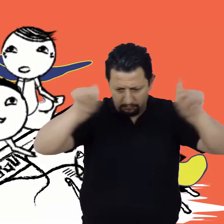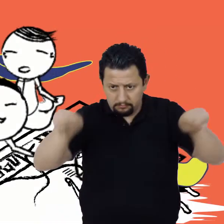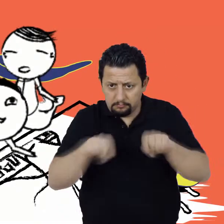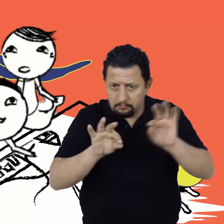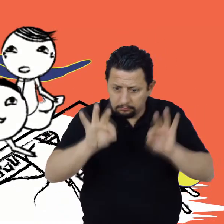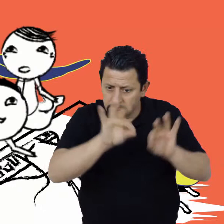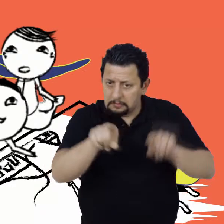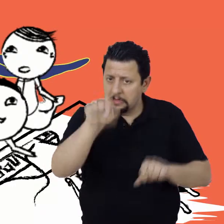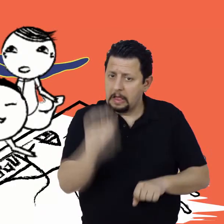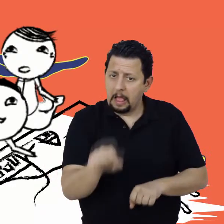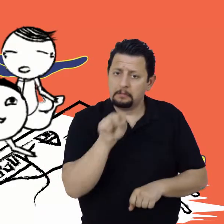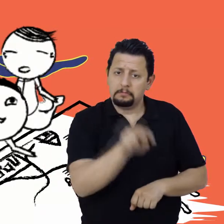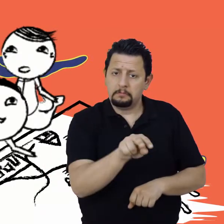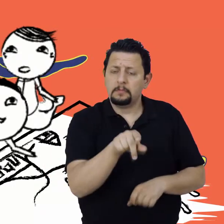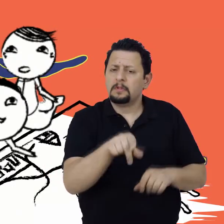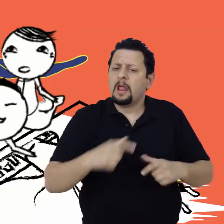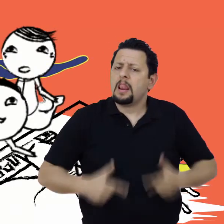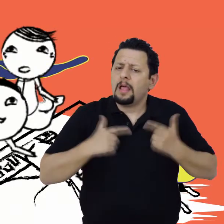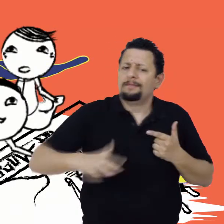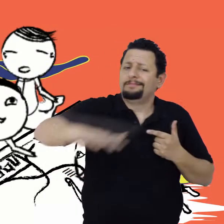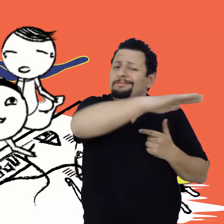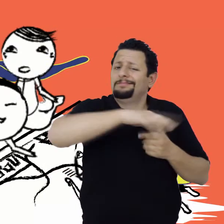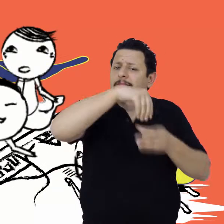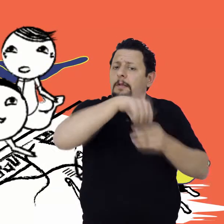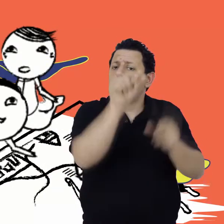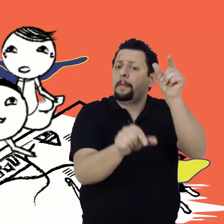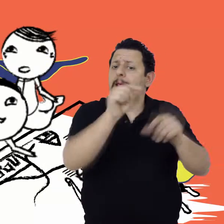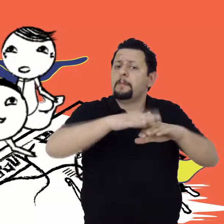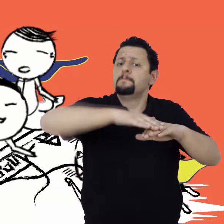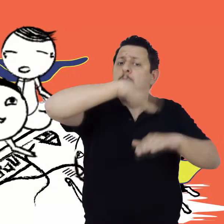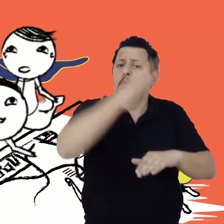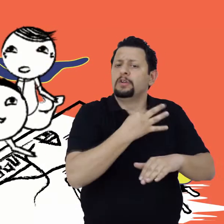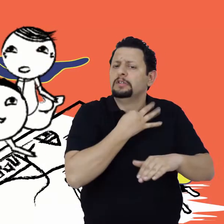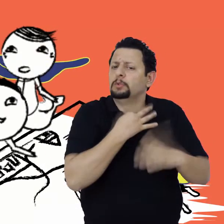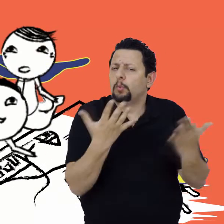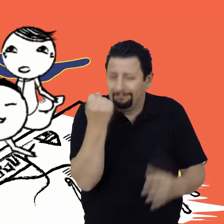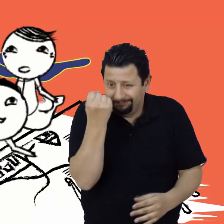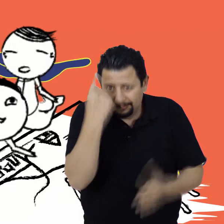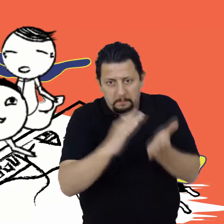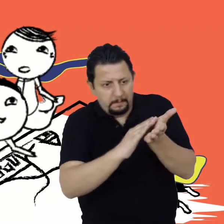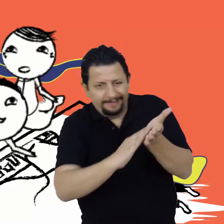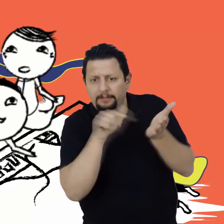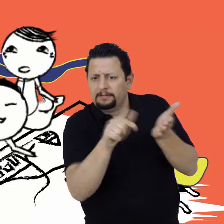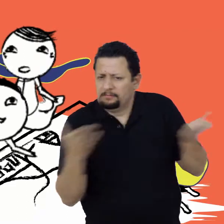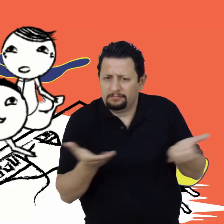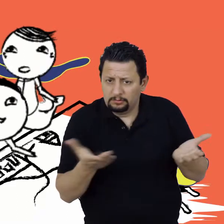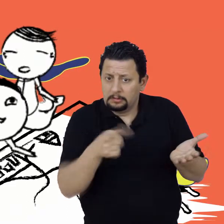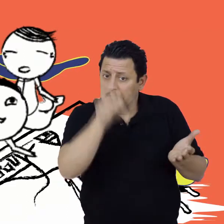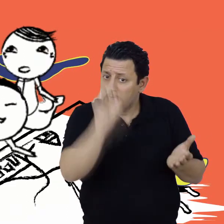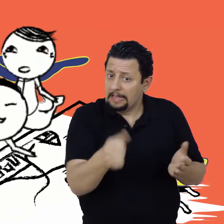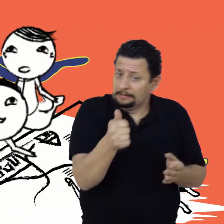danger. 2. Help others in the community understand risks and keep safe.